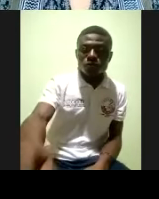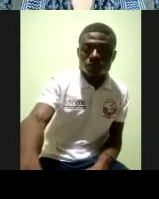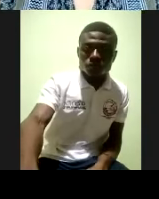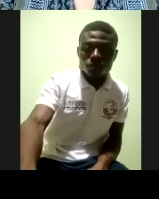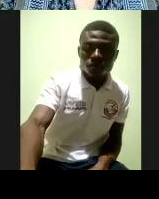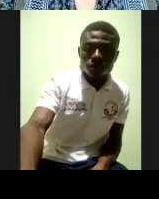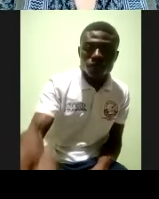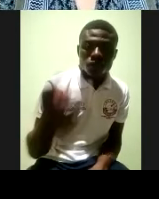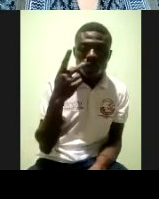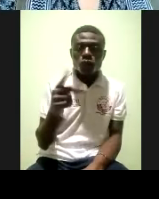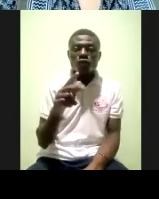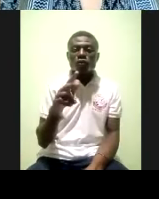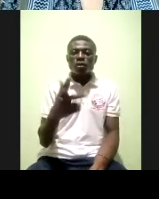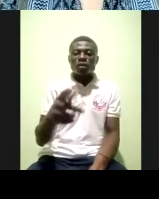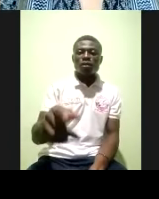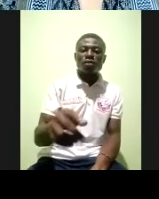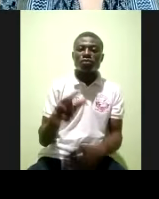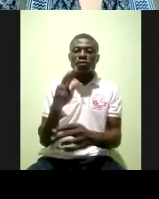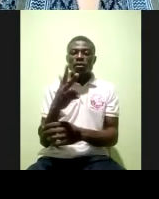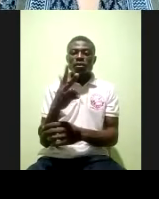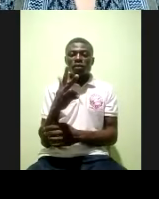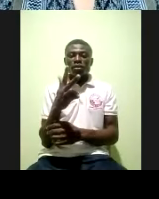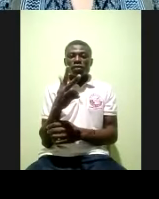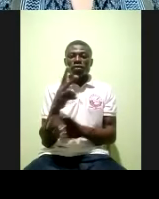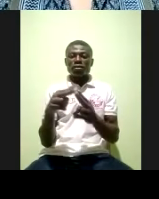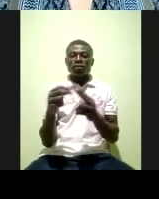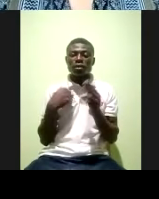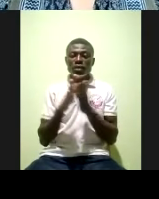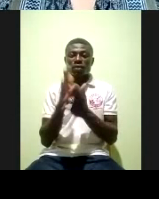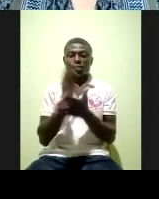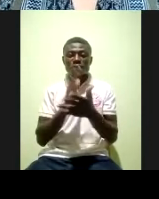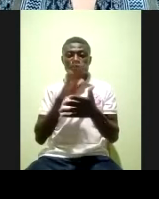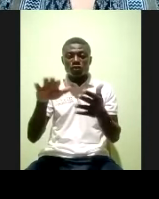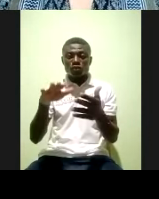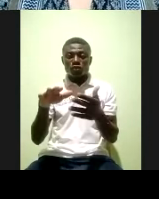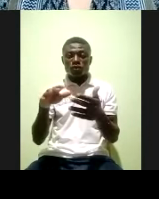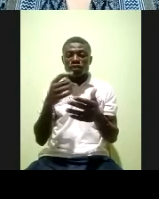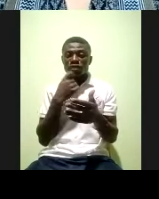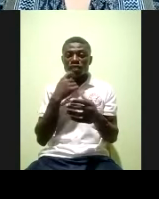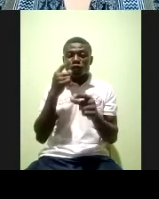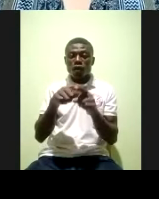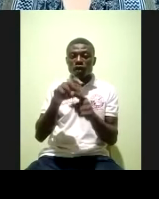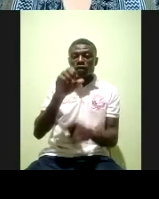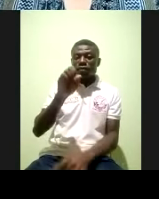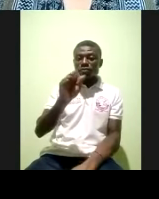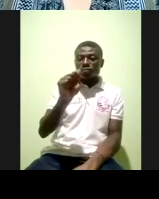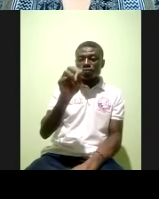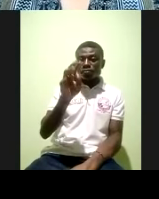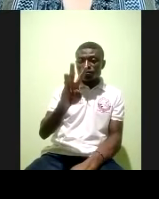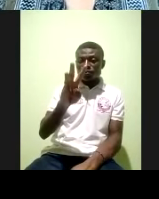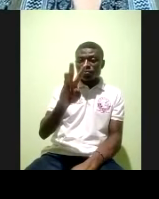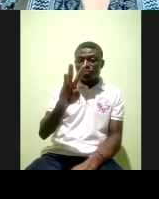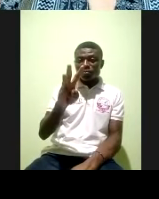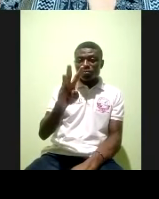the mirror image. If I ask some children to read this word saw, it might become was for